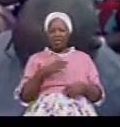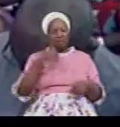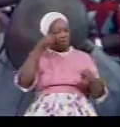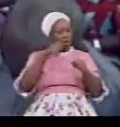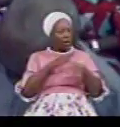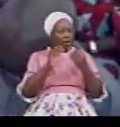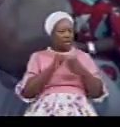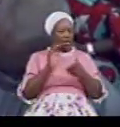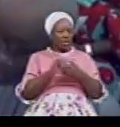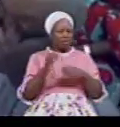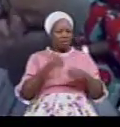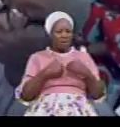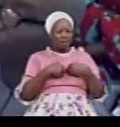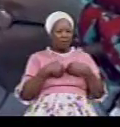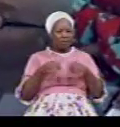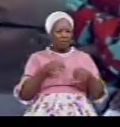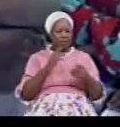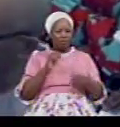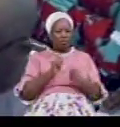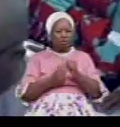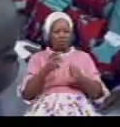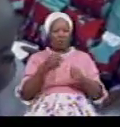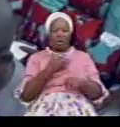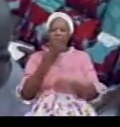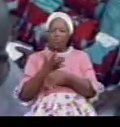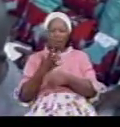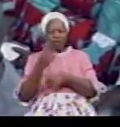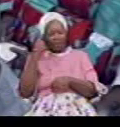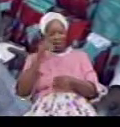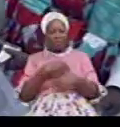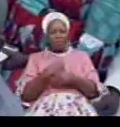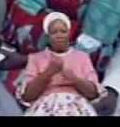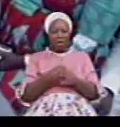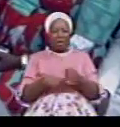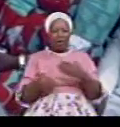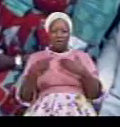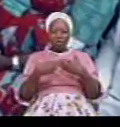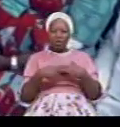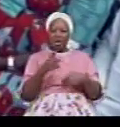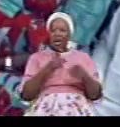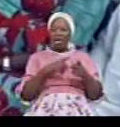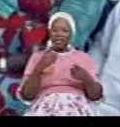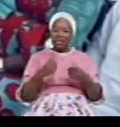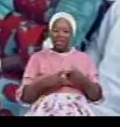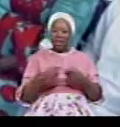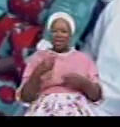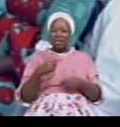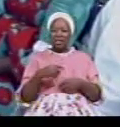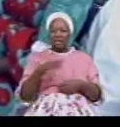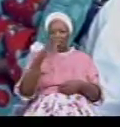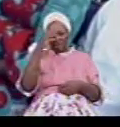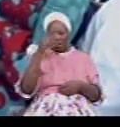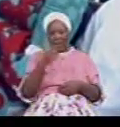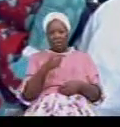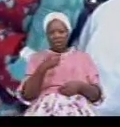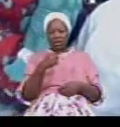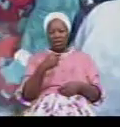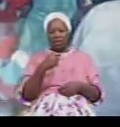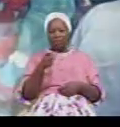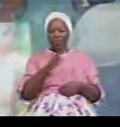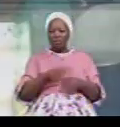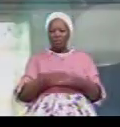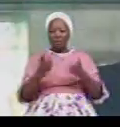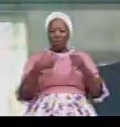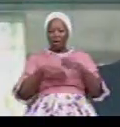have apologized for, you have even made restitution, and he says, you don't come out of that place, you go